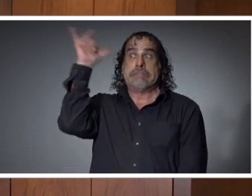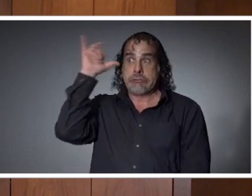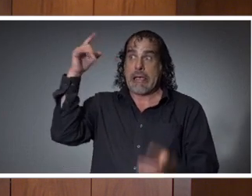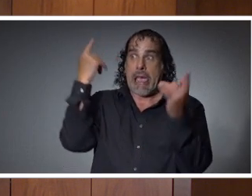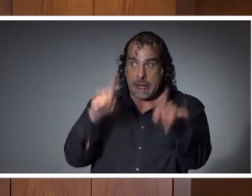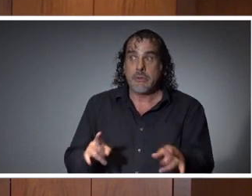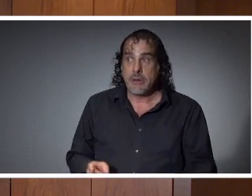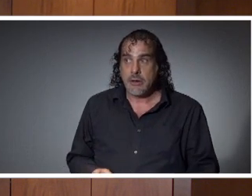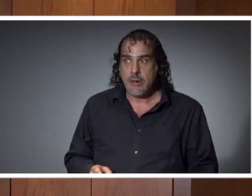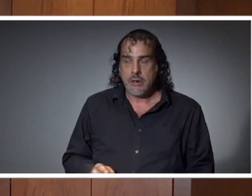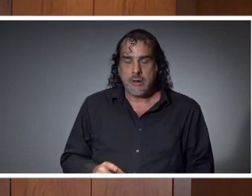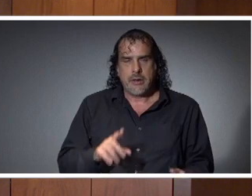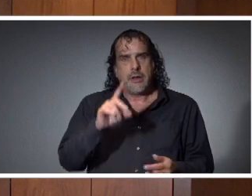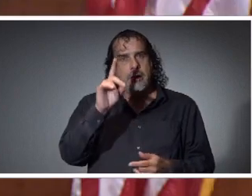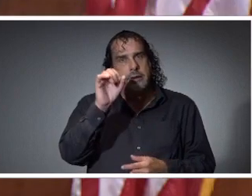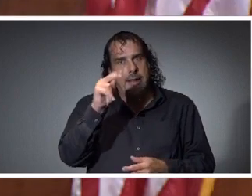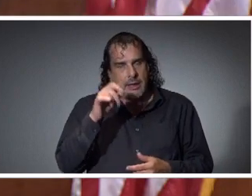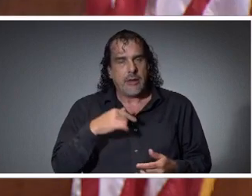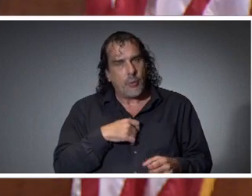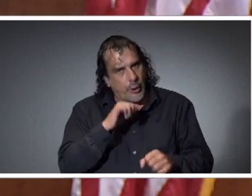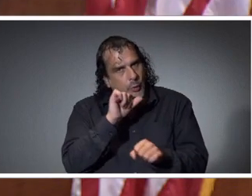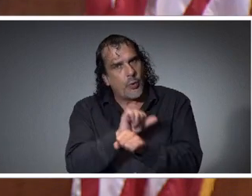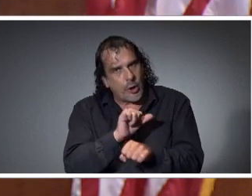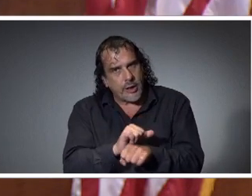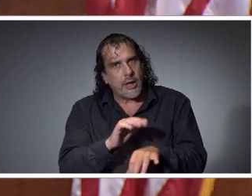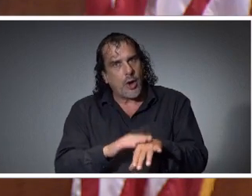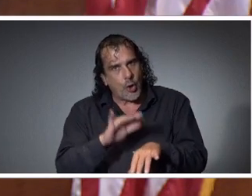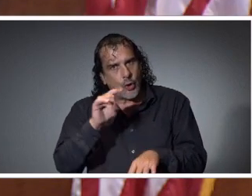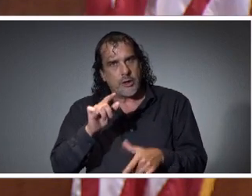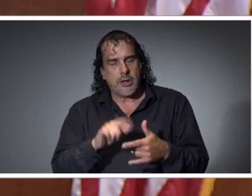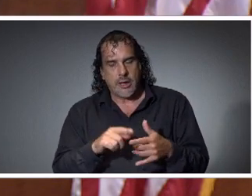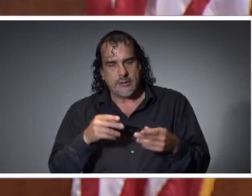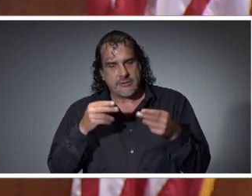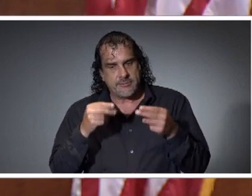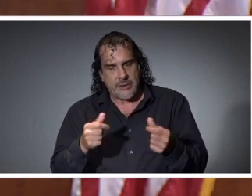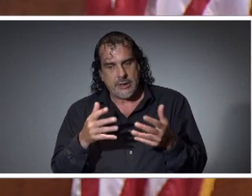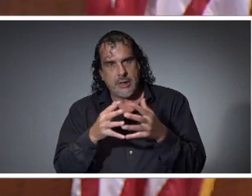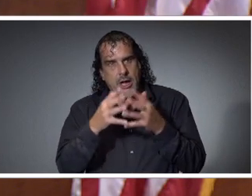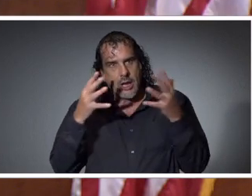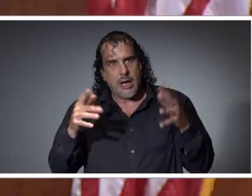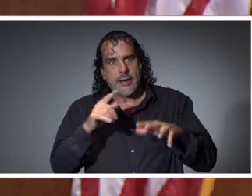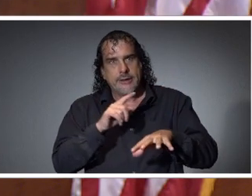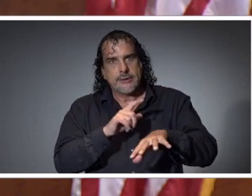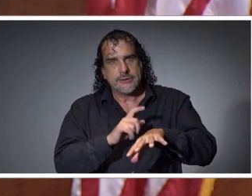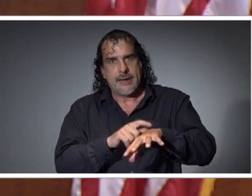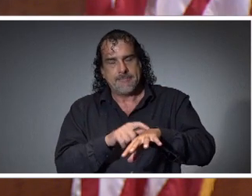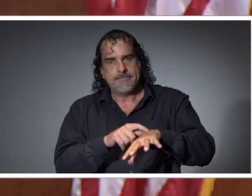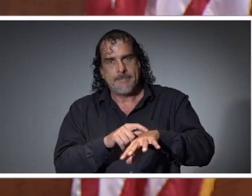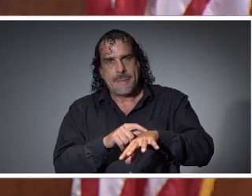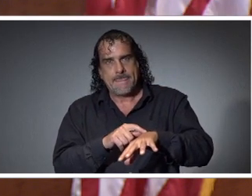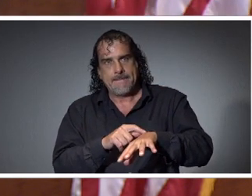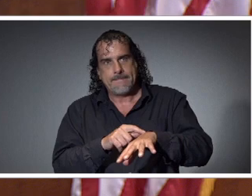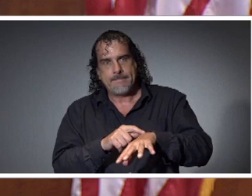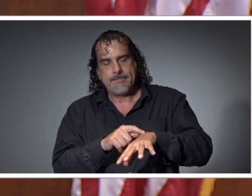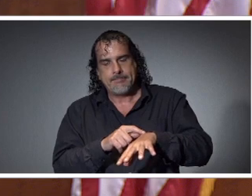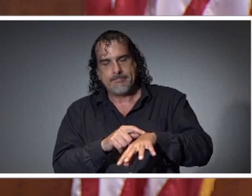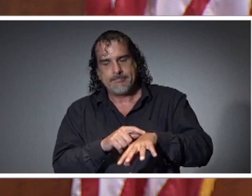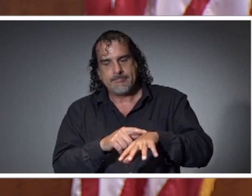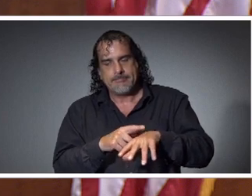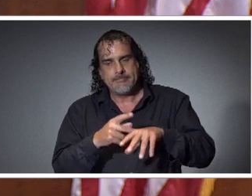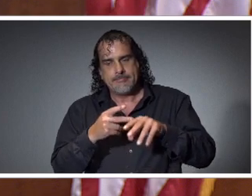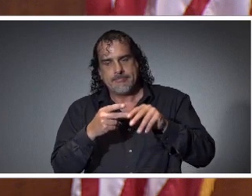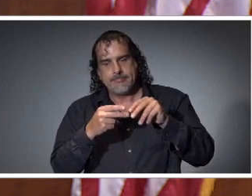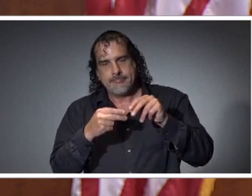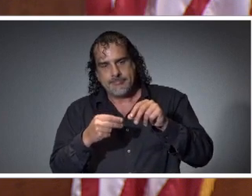Dave, we are working on it. We are spending a good bit of time working on trying to find a solution between the